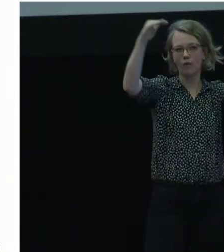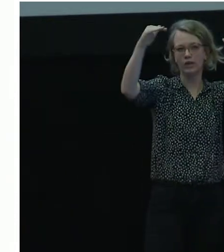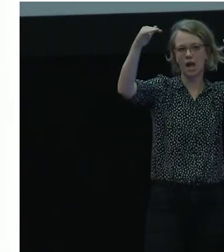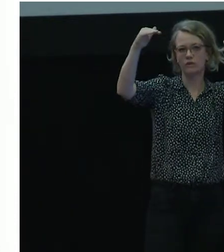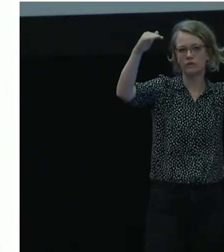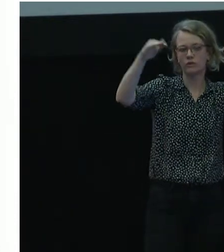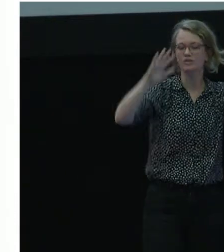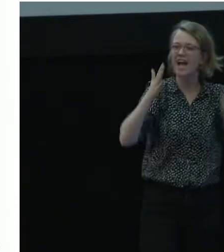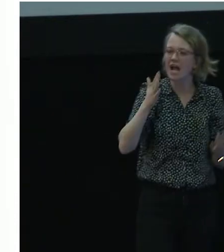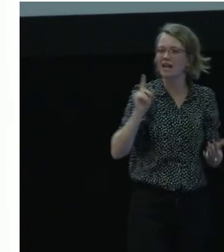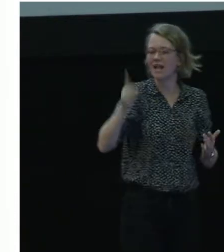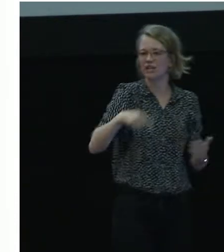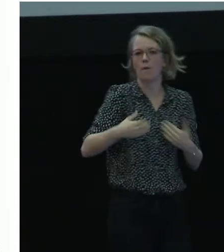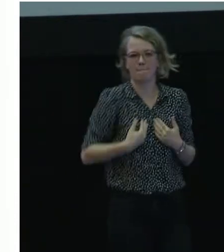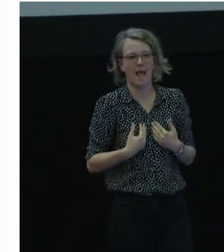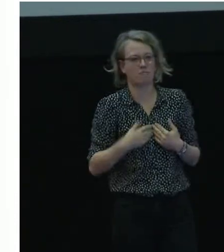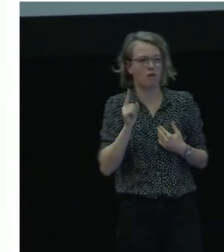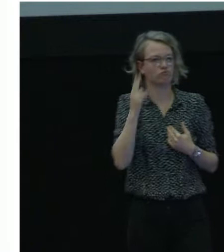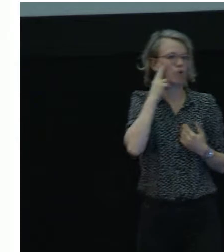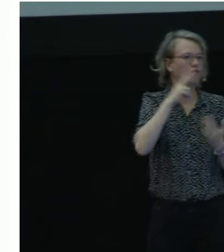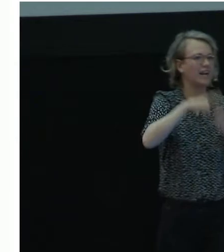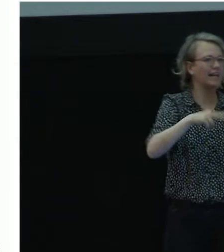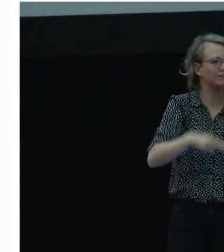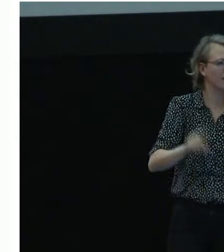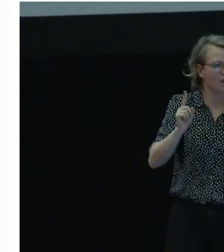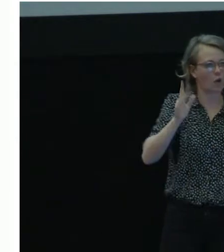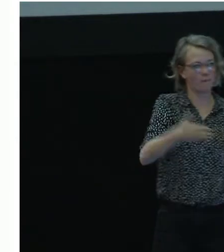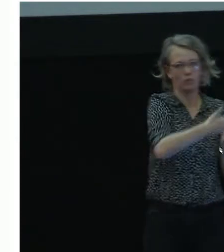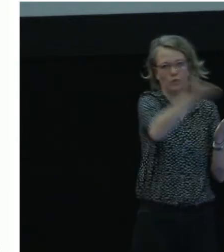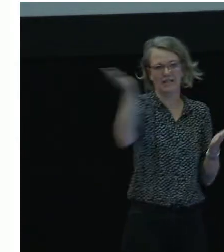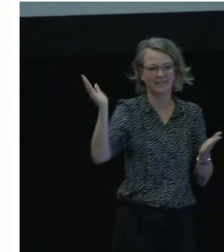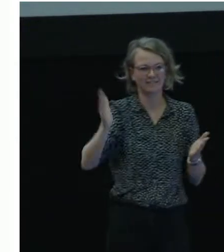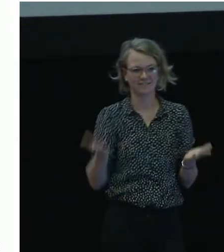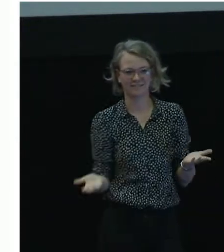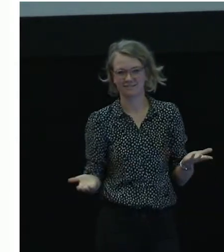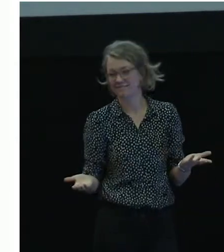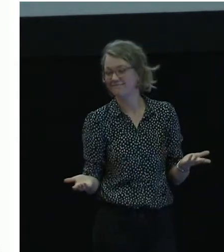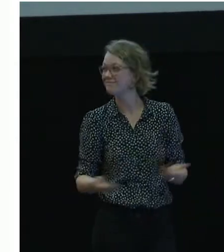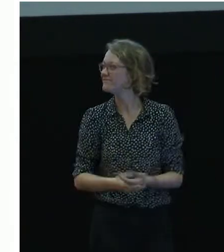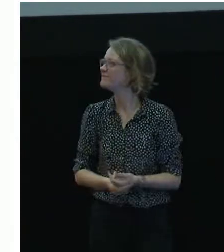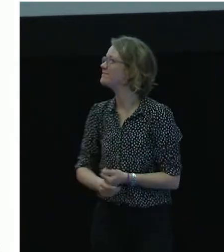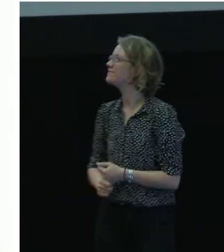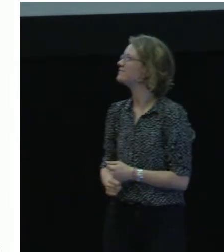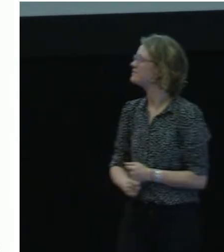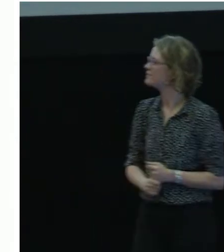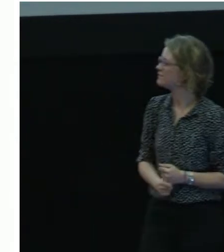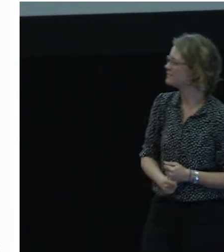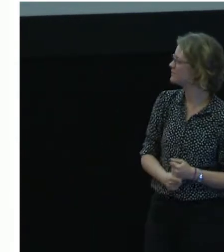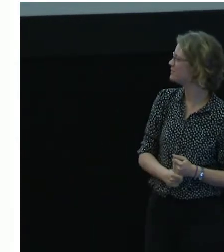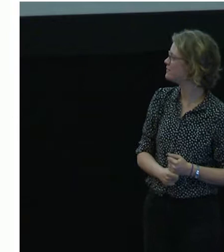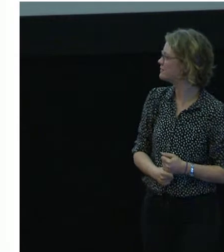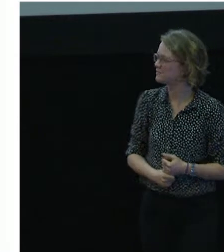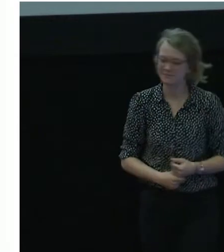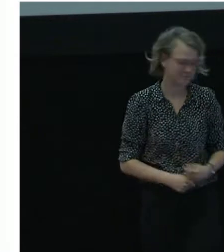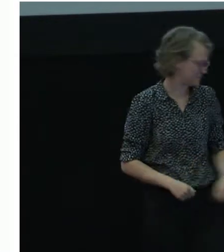So the most important information needs to be on top. And it's not just for me as a deaf person reading